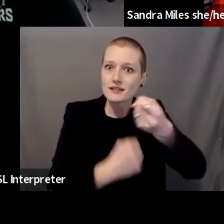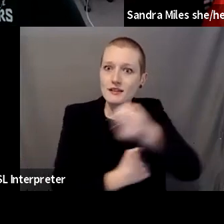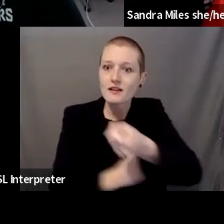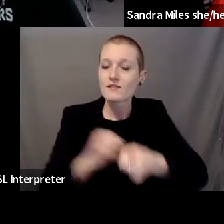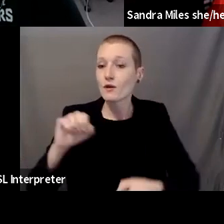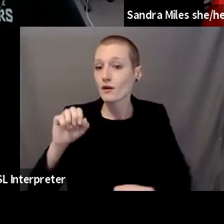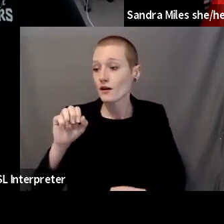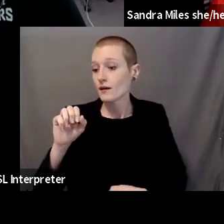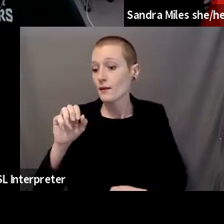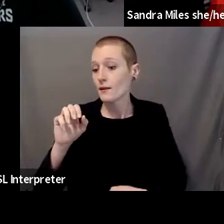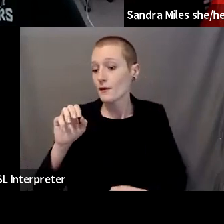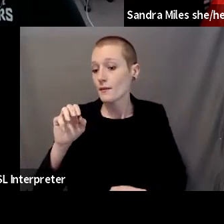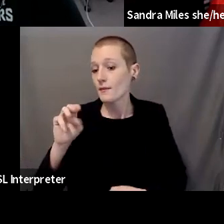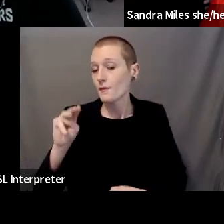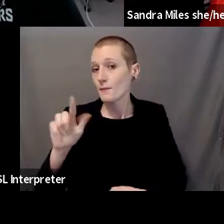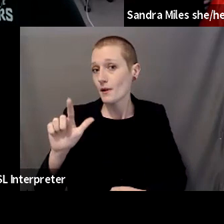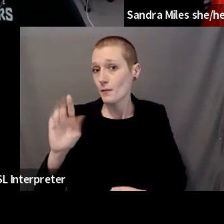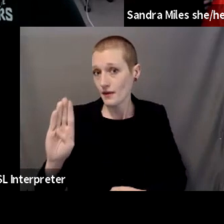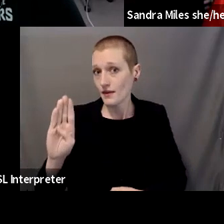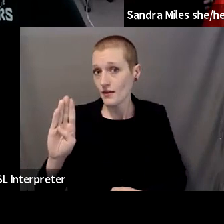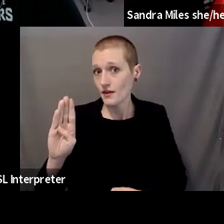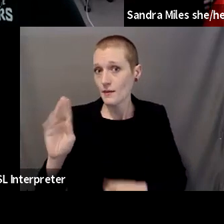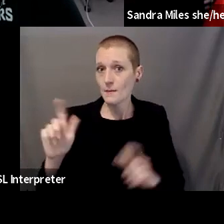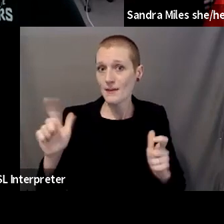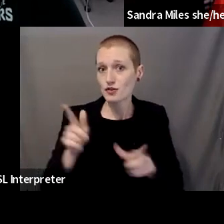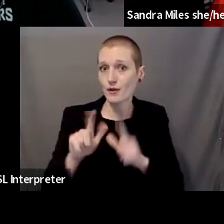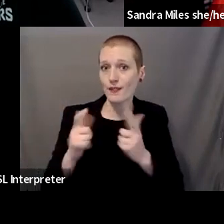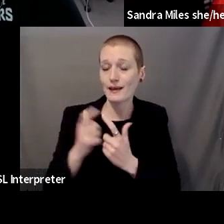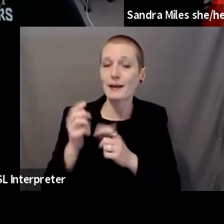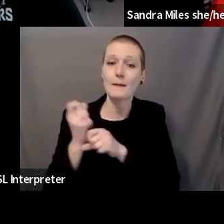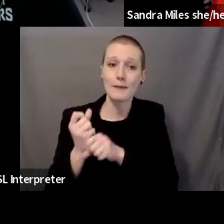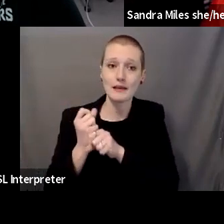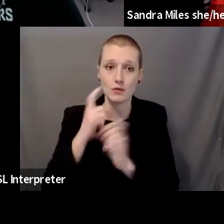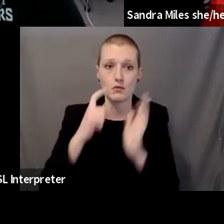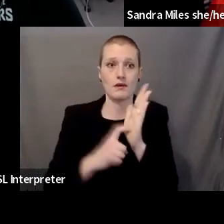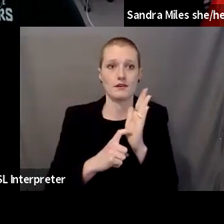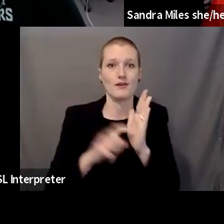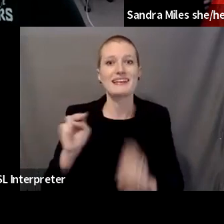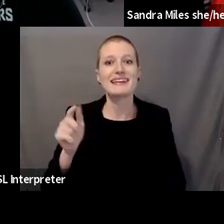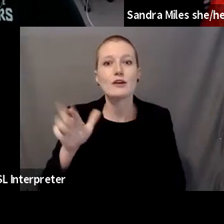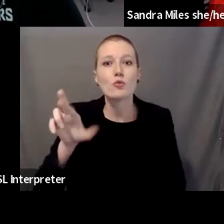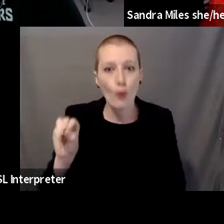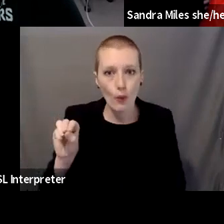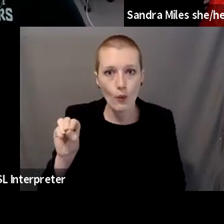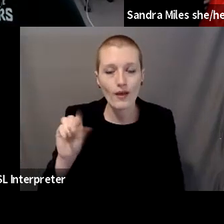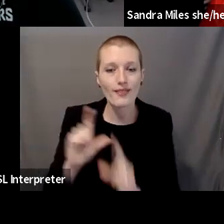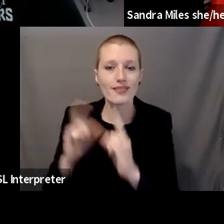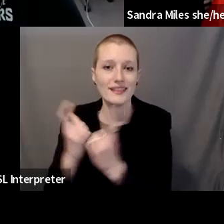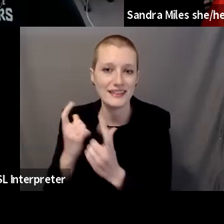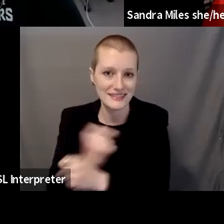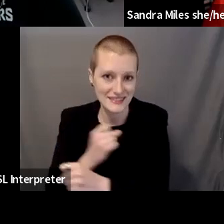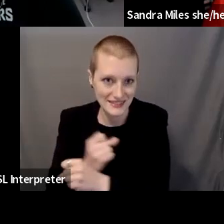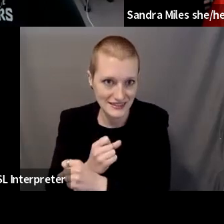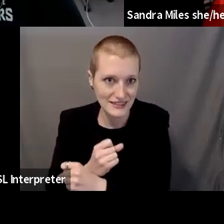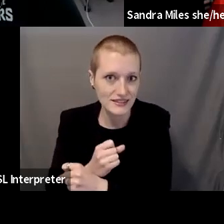statistics, right? So it happened to come up around the time that Black History Month was going to be coming up. It was emphasized